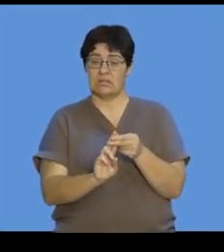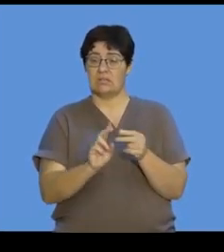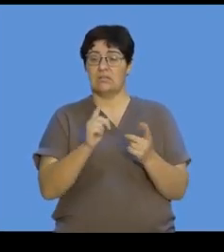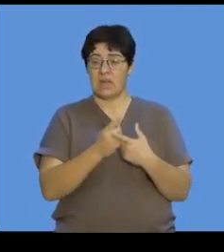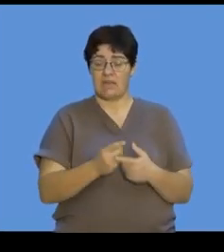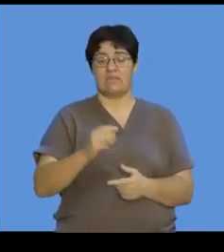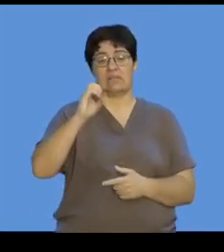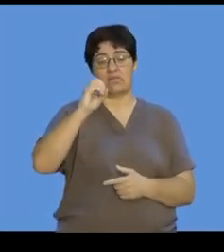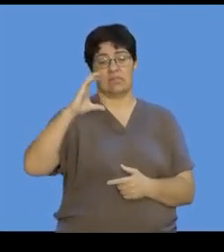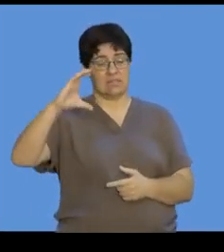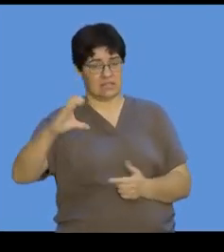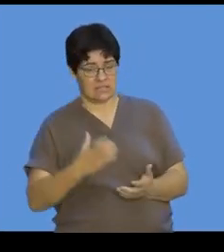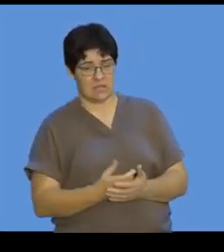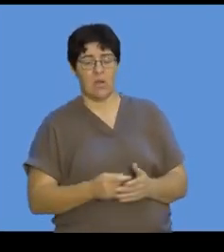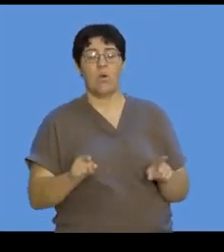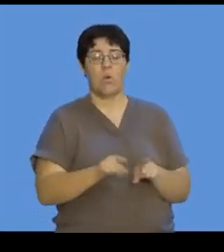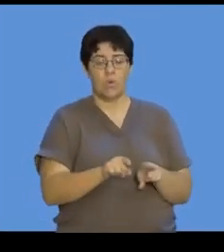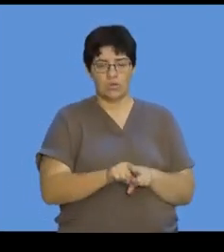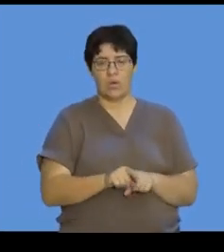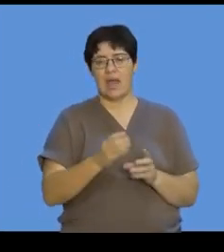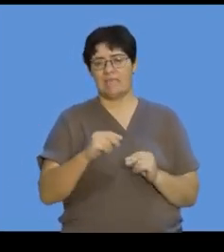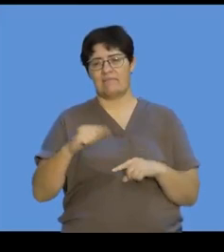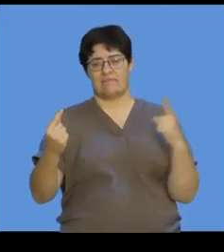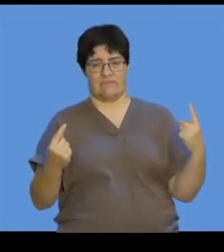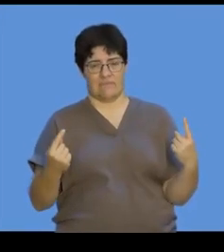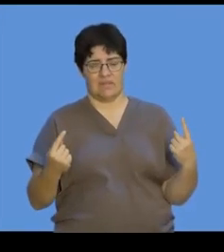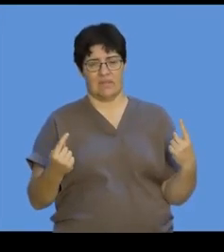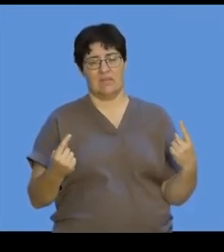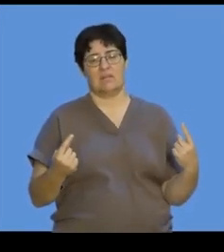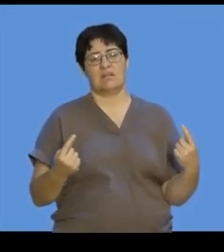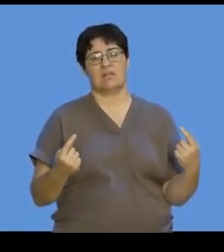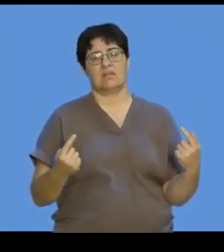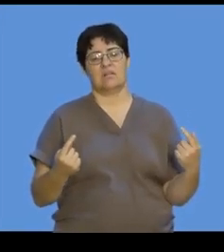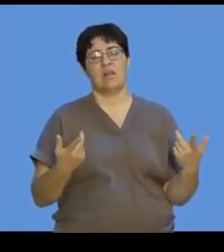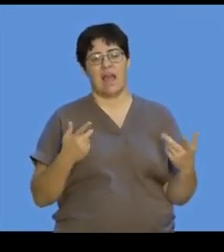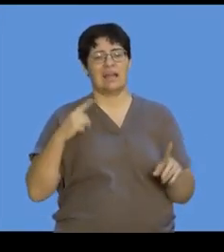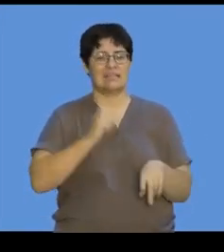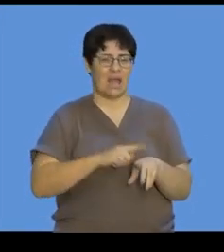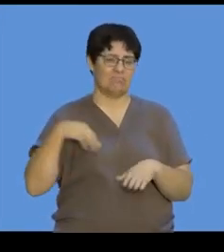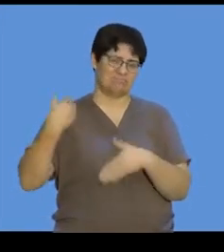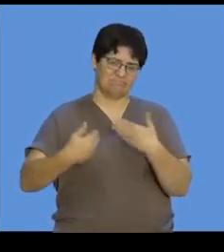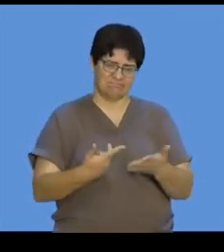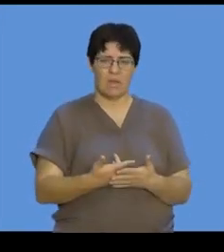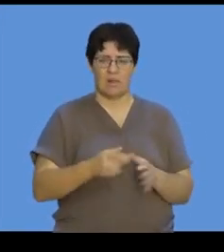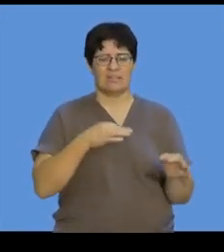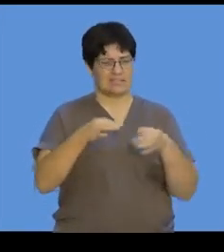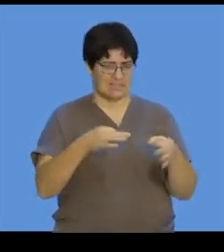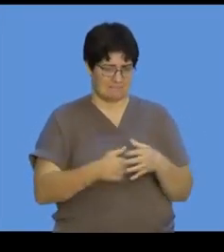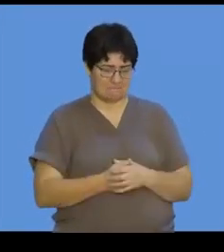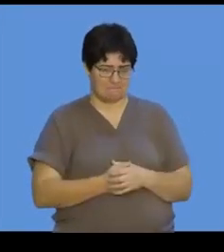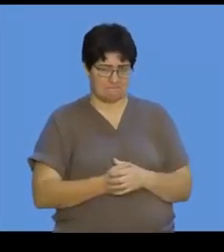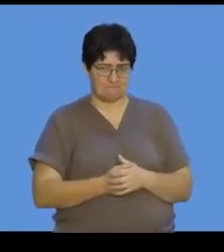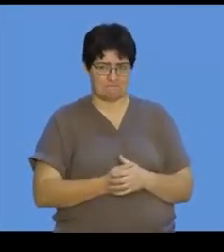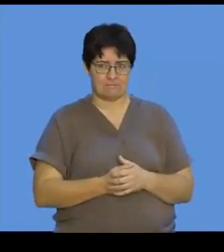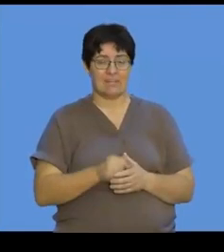degrees Celsius, we also have the Kelvins, we'll discuss that as time goes by, right? So that's what